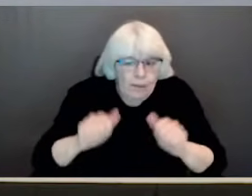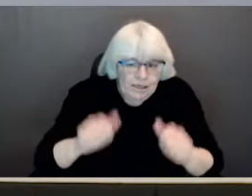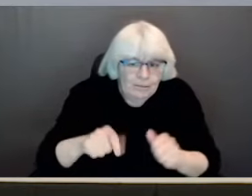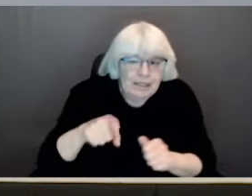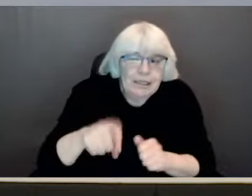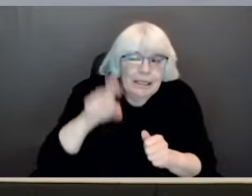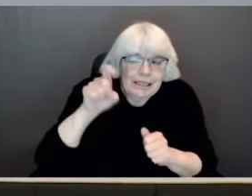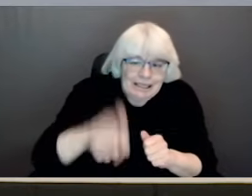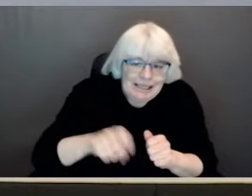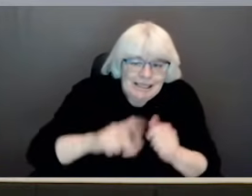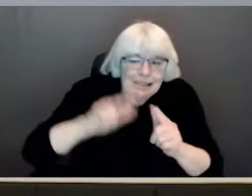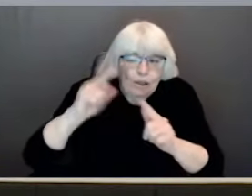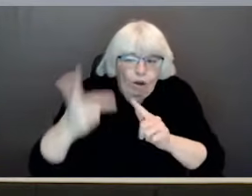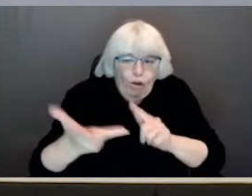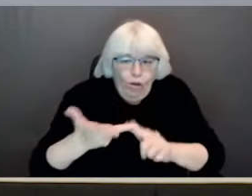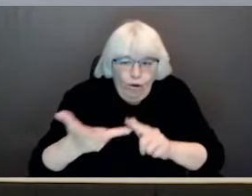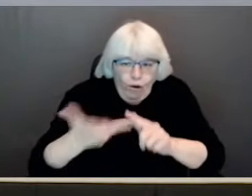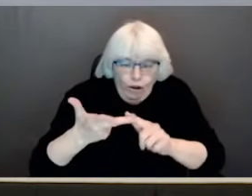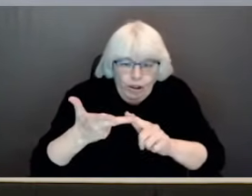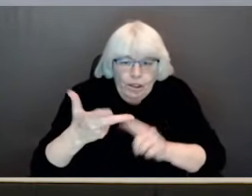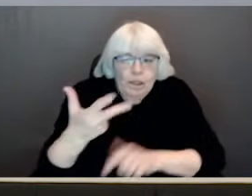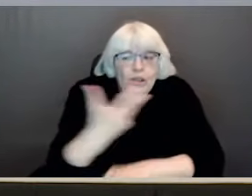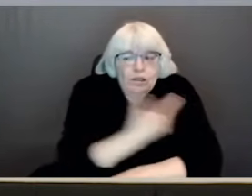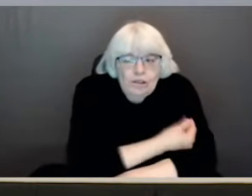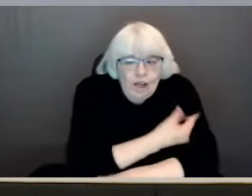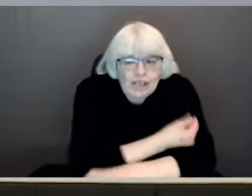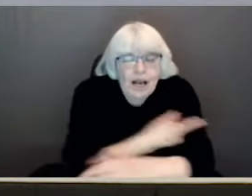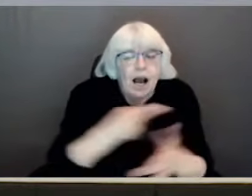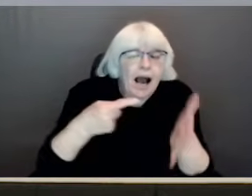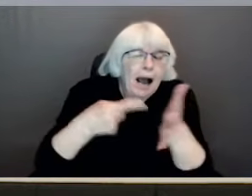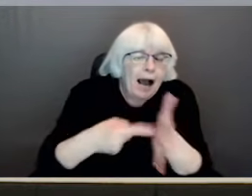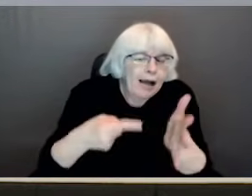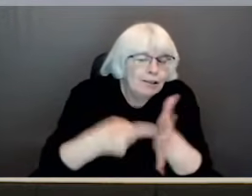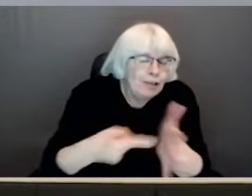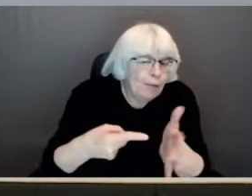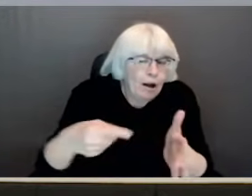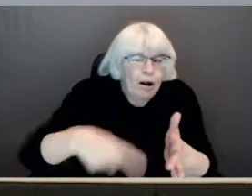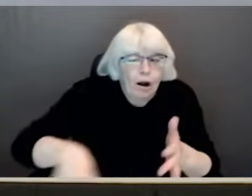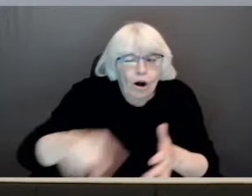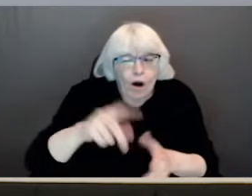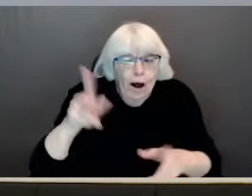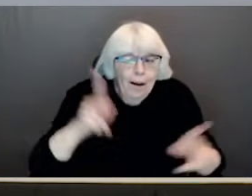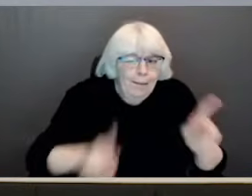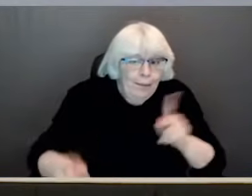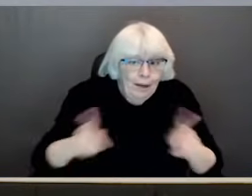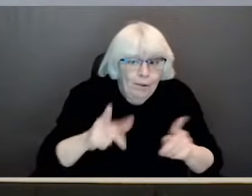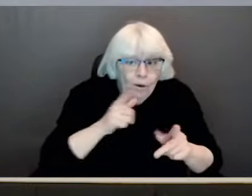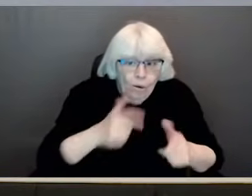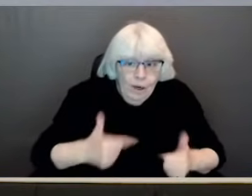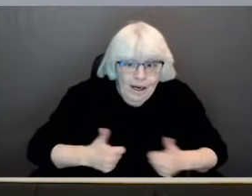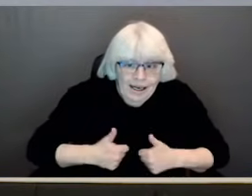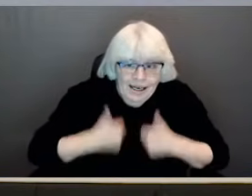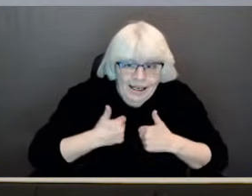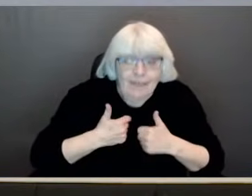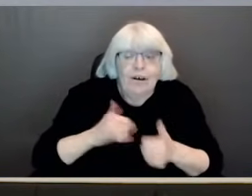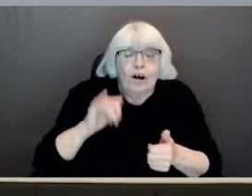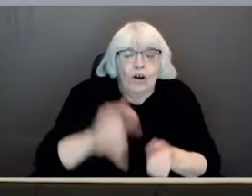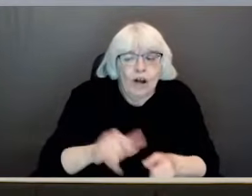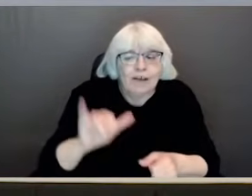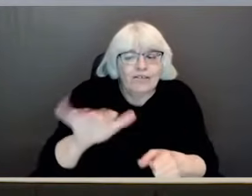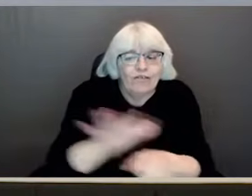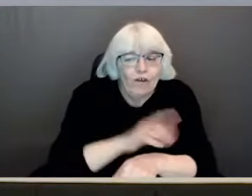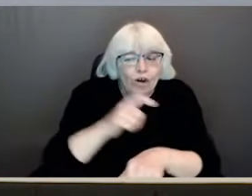of long-term care and community care are also receiving boosters, provided it has been at least 6 months since their 2nd